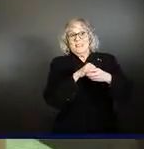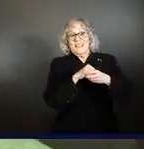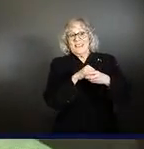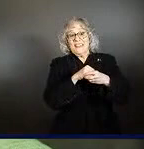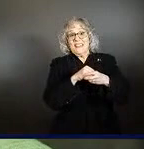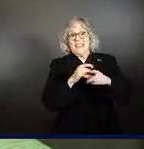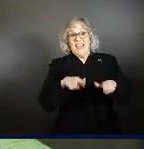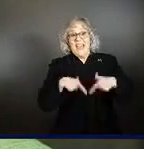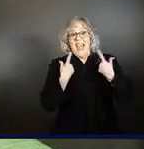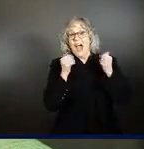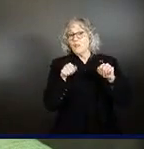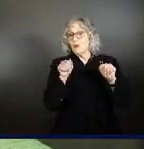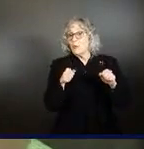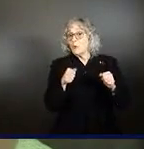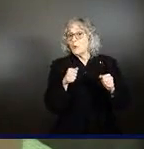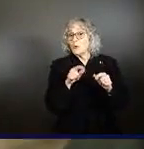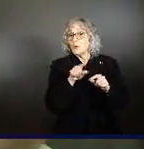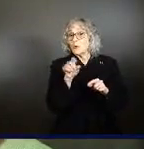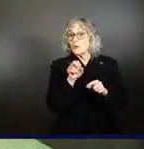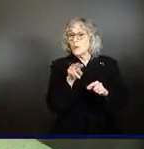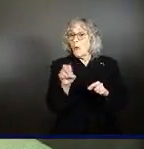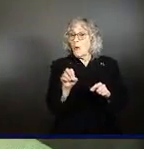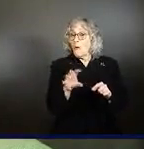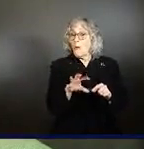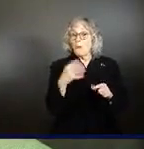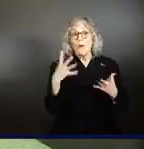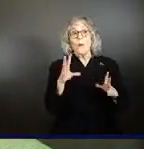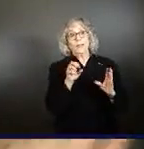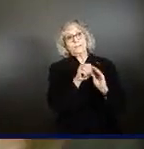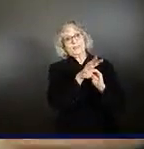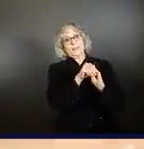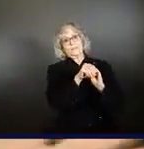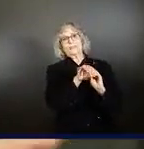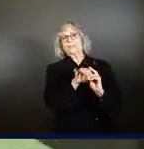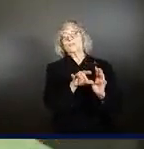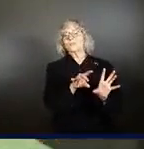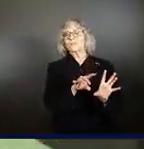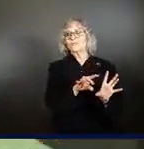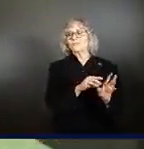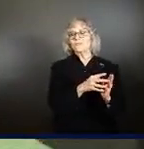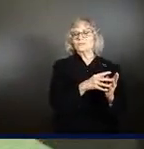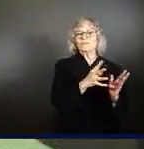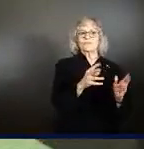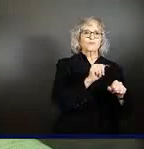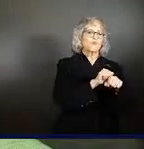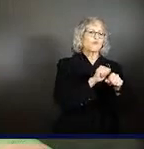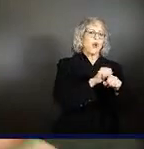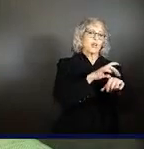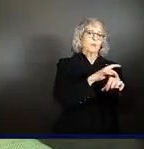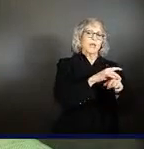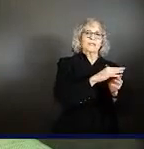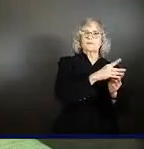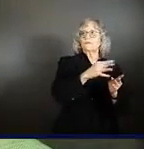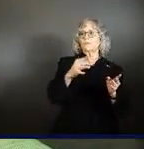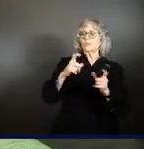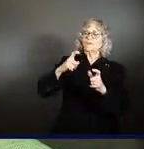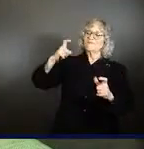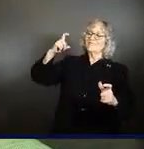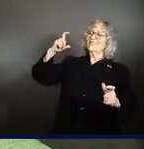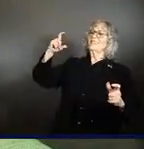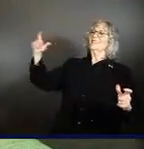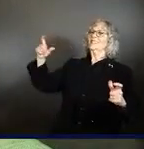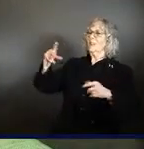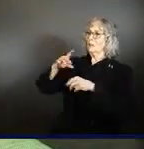was already the observations are already there. They're already taken by Webb. They cover all the range from rocky planets to giant